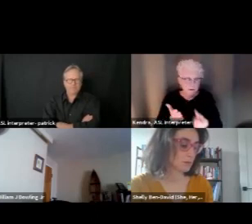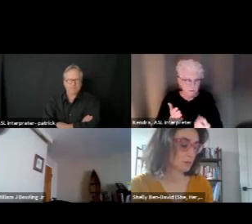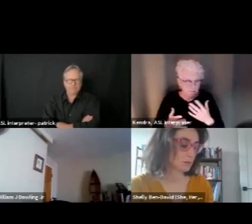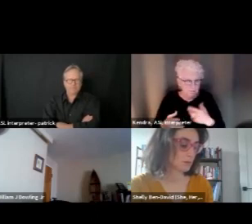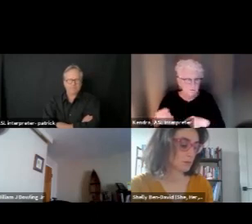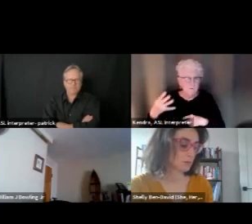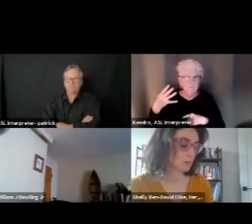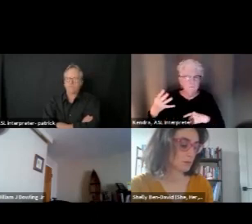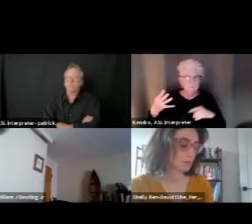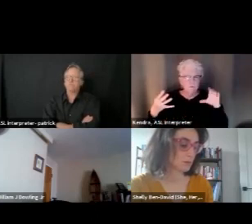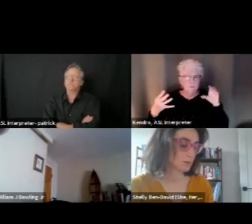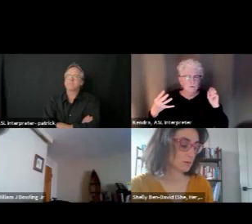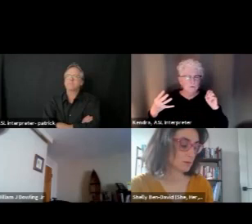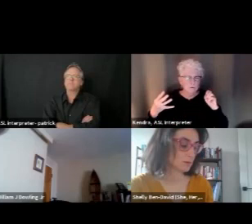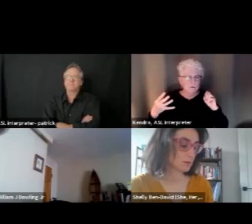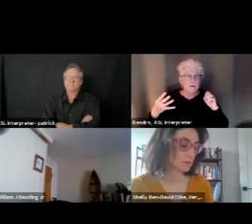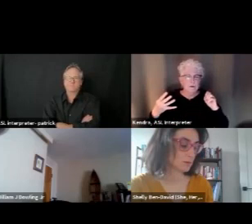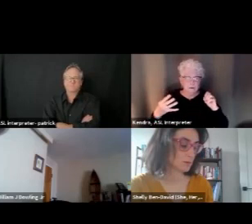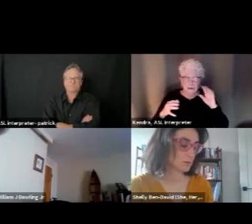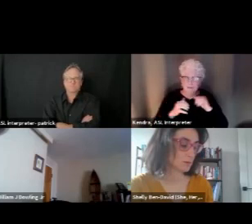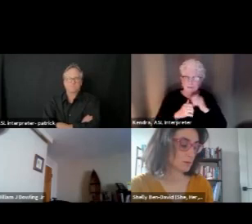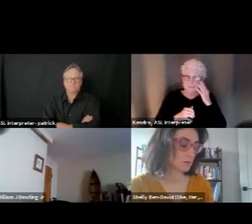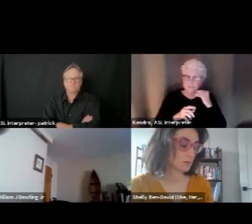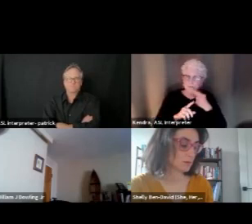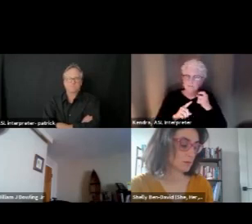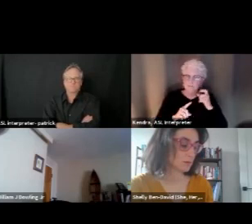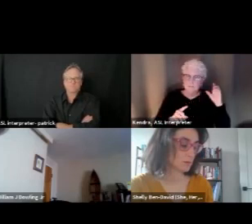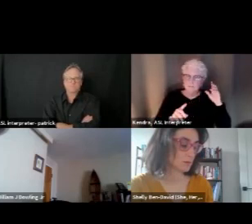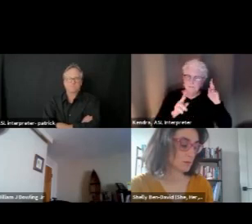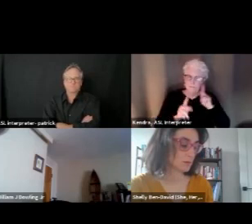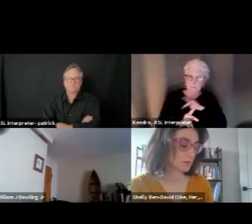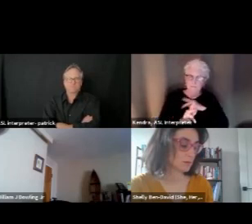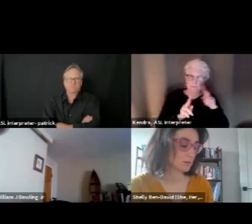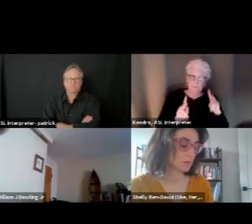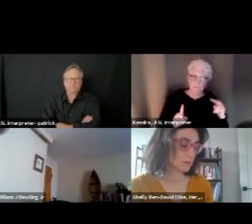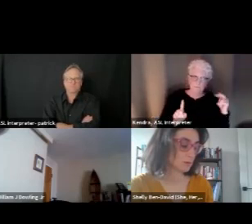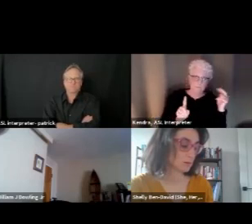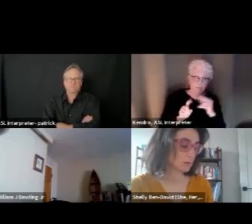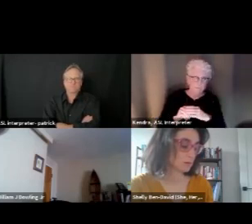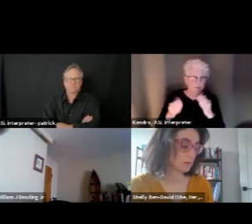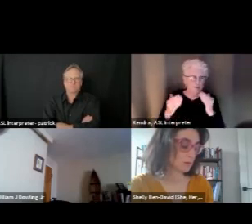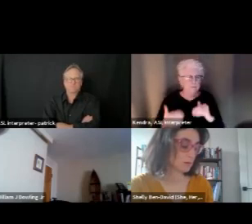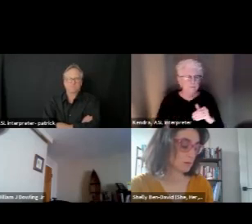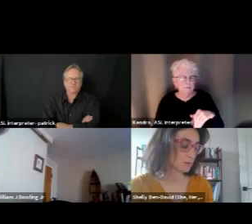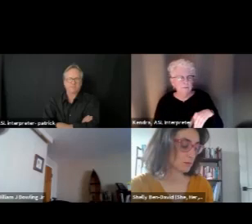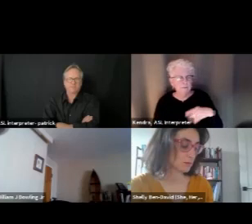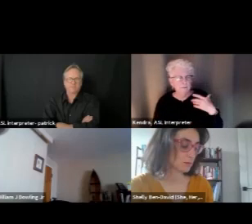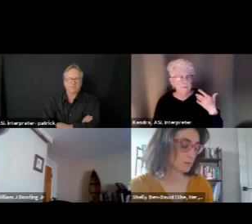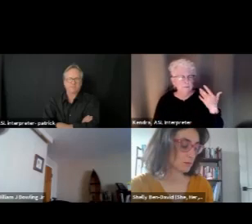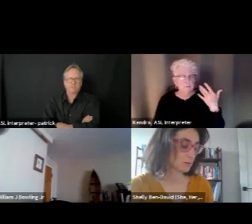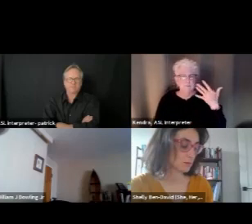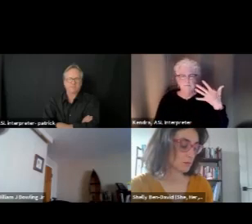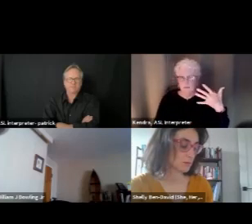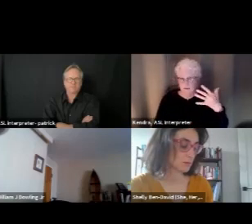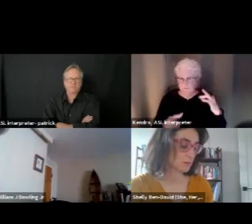predictors within a sample of among a sample of people that I gave questionnaires